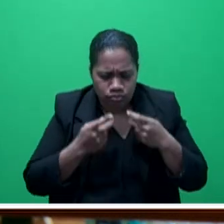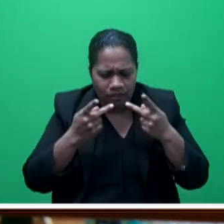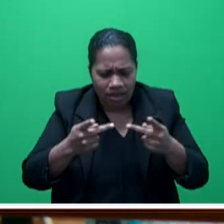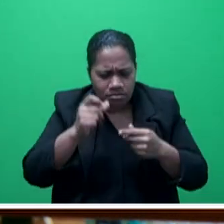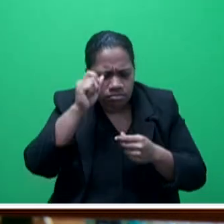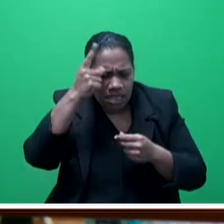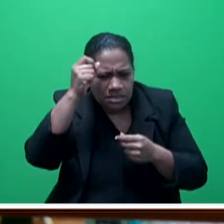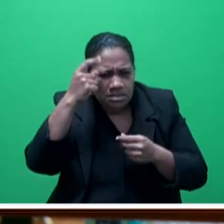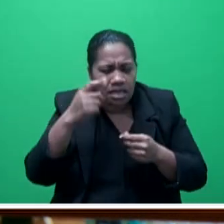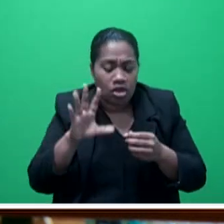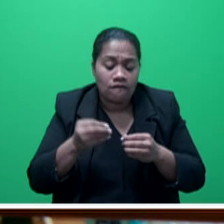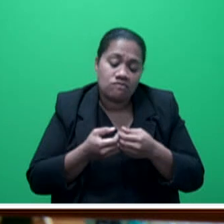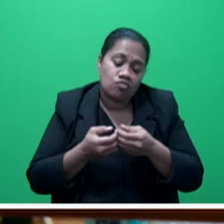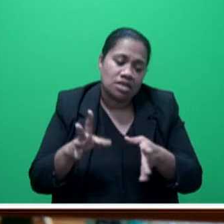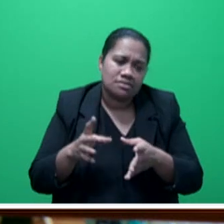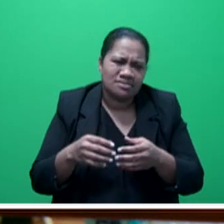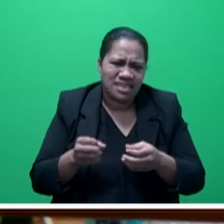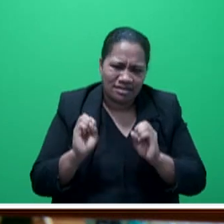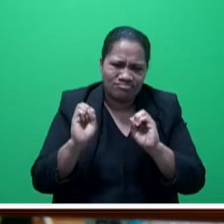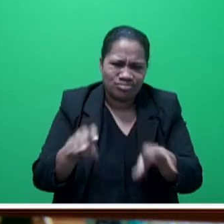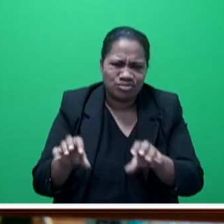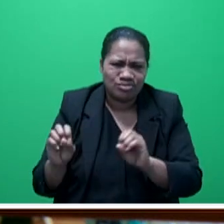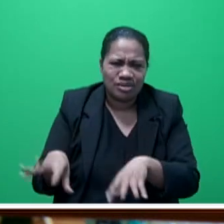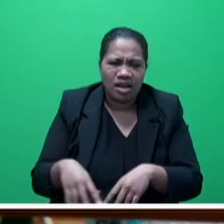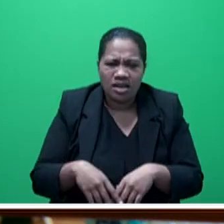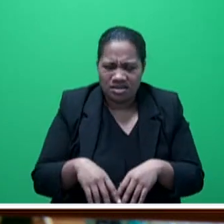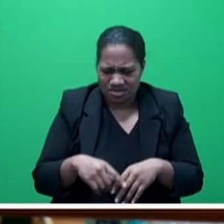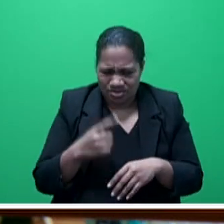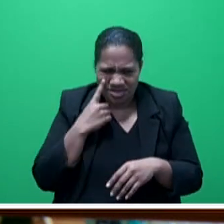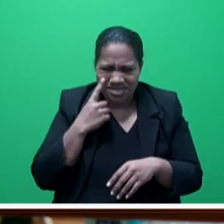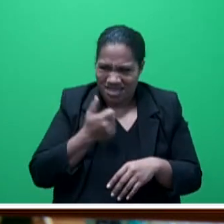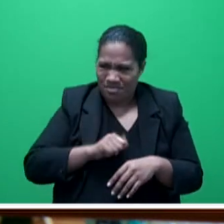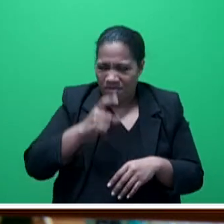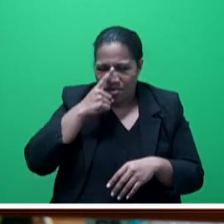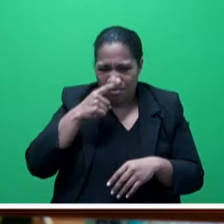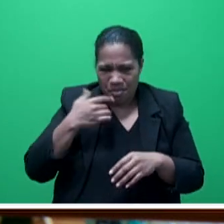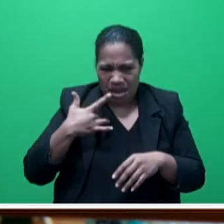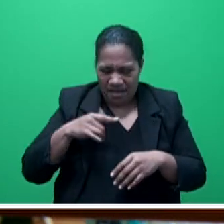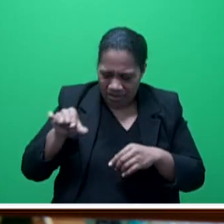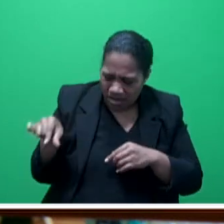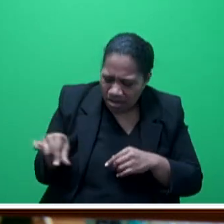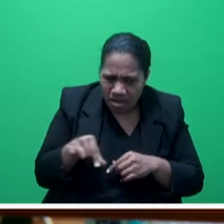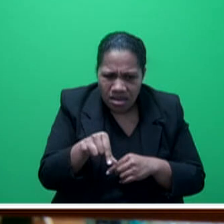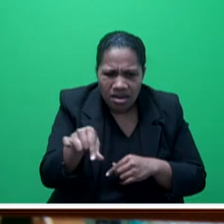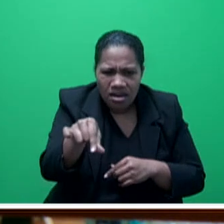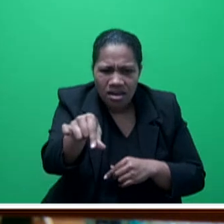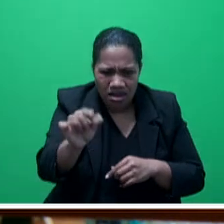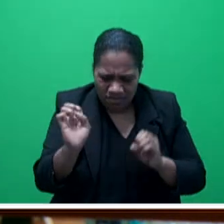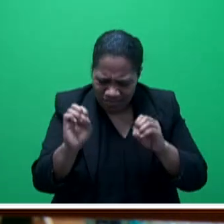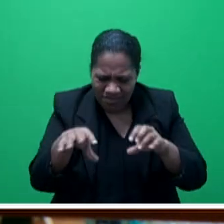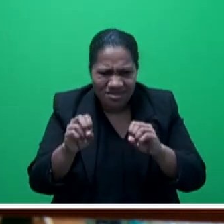of waste disposal behavior of people living upstream. LITA think tank session meeting to address